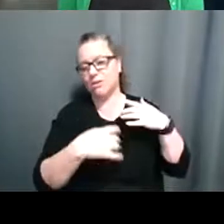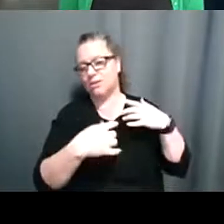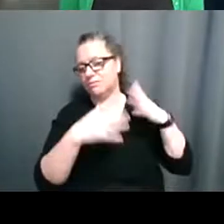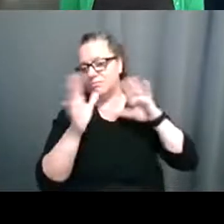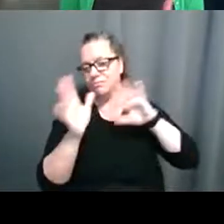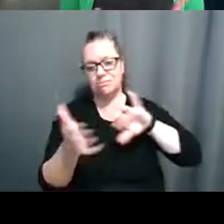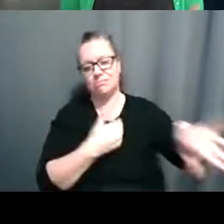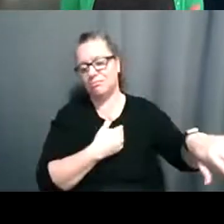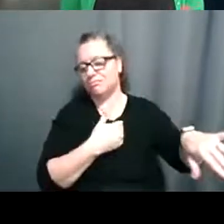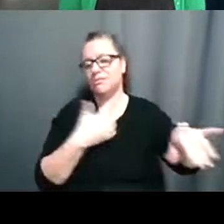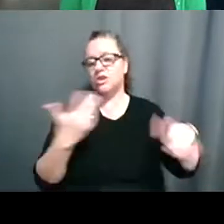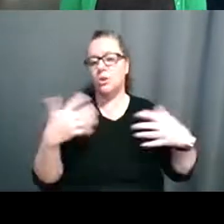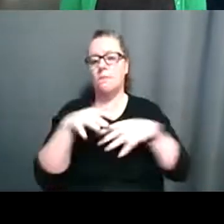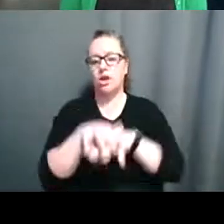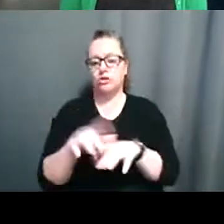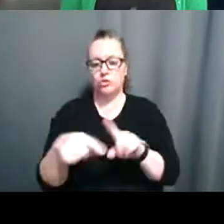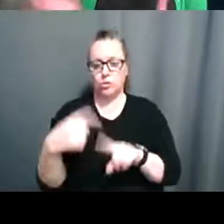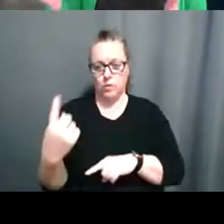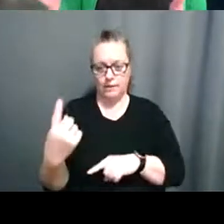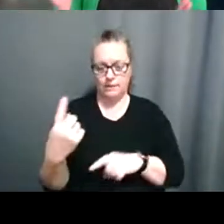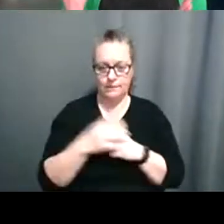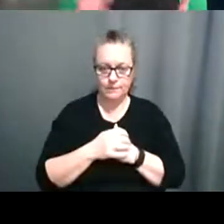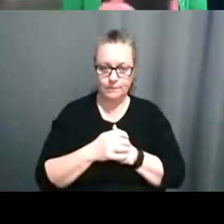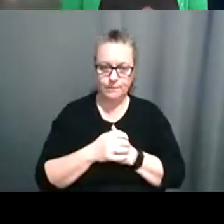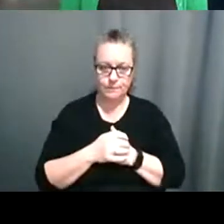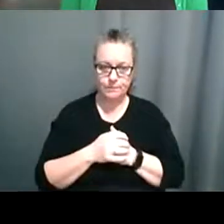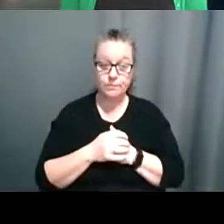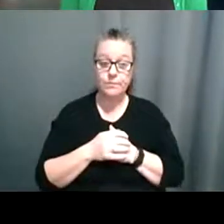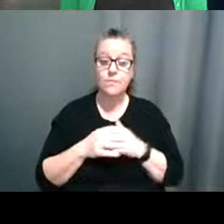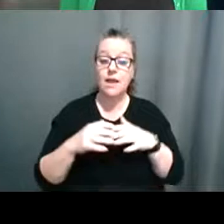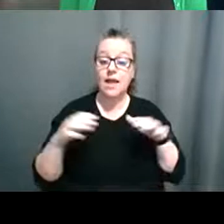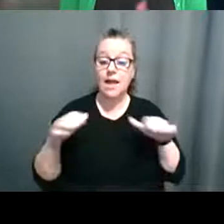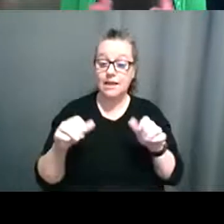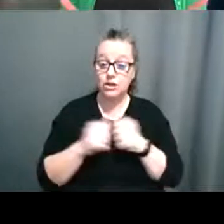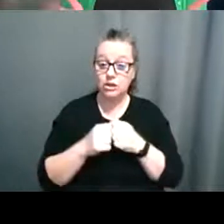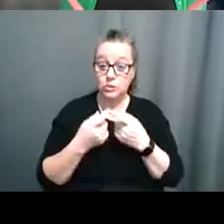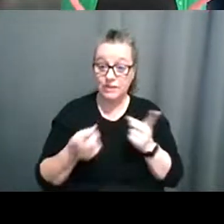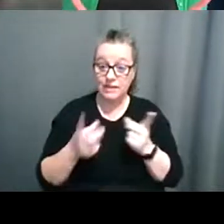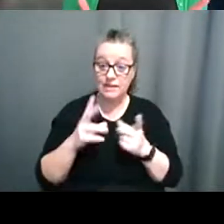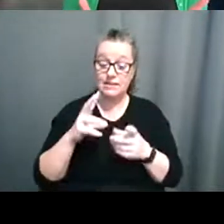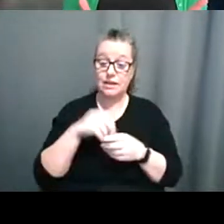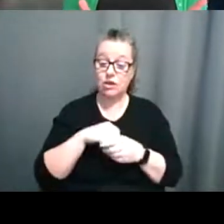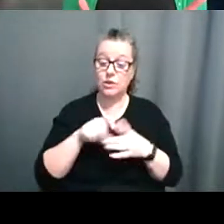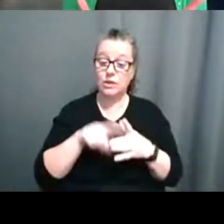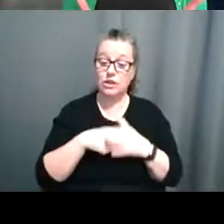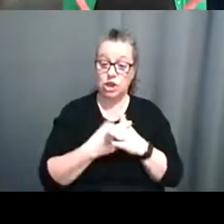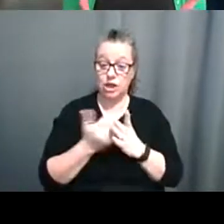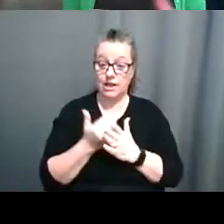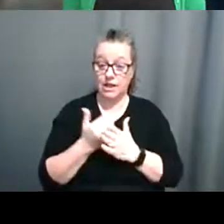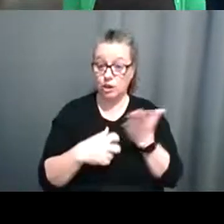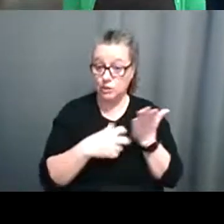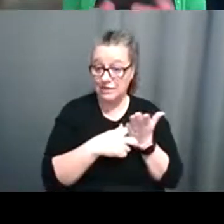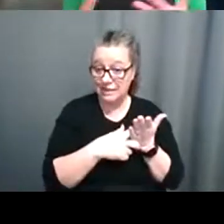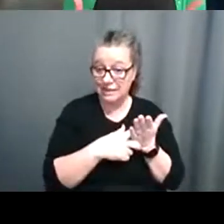eventually merged it into one. So actions with these tiles include starting a new ticket and